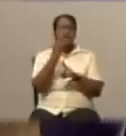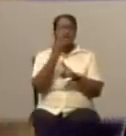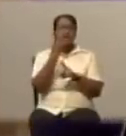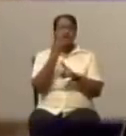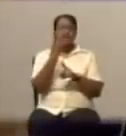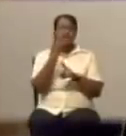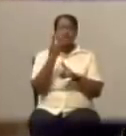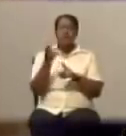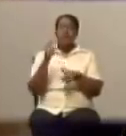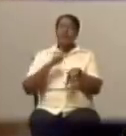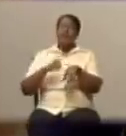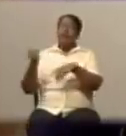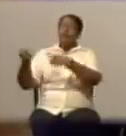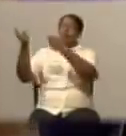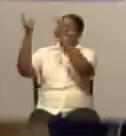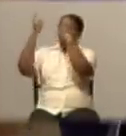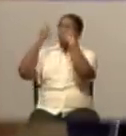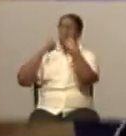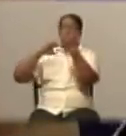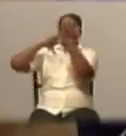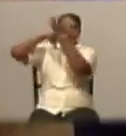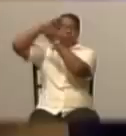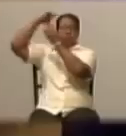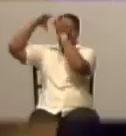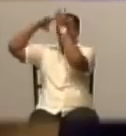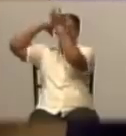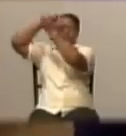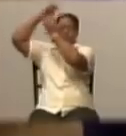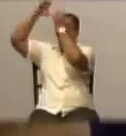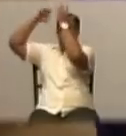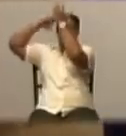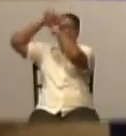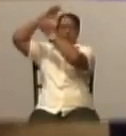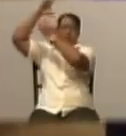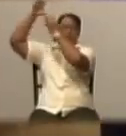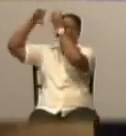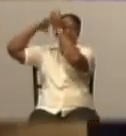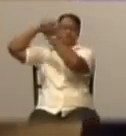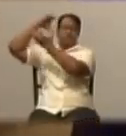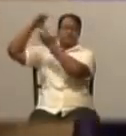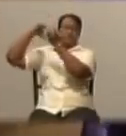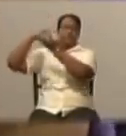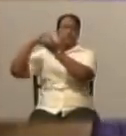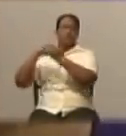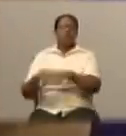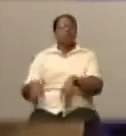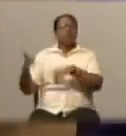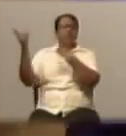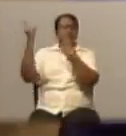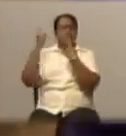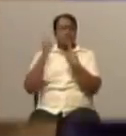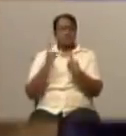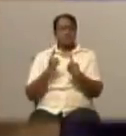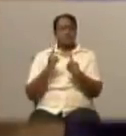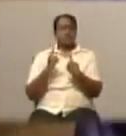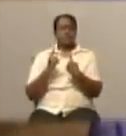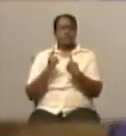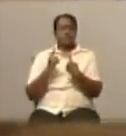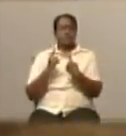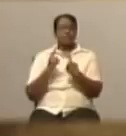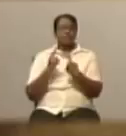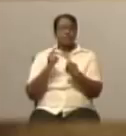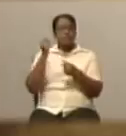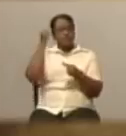So the Advent, let us become aware that we need to value a